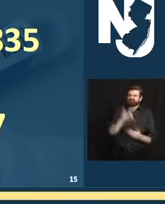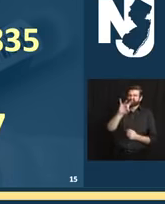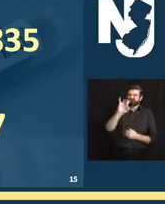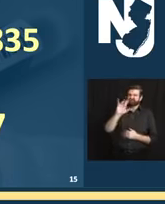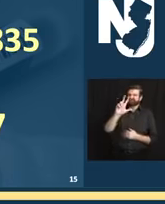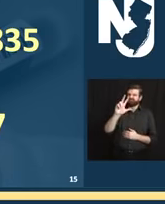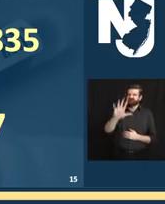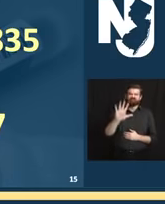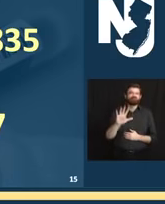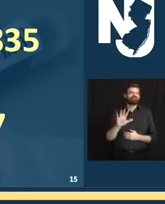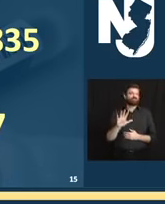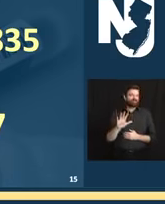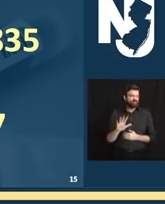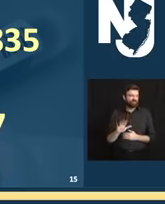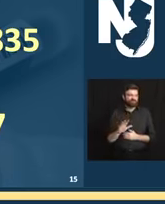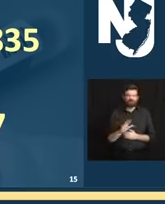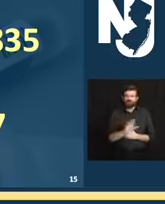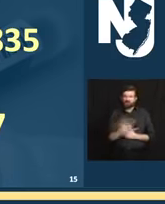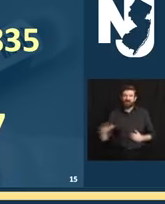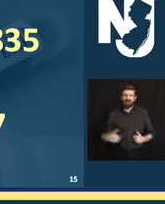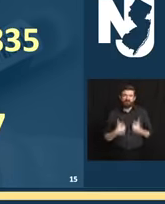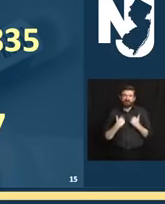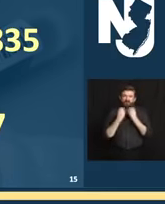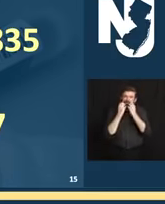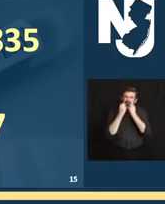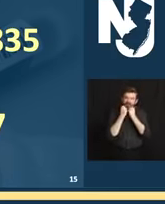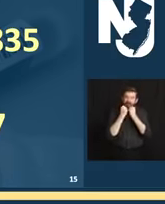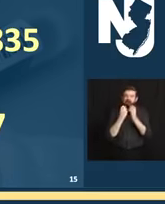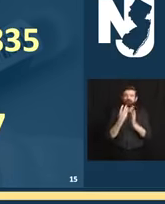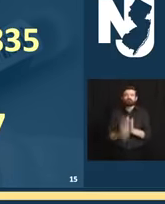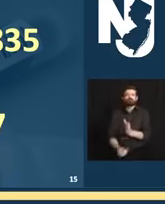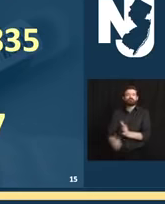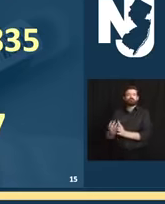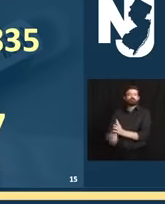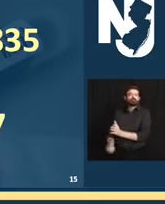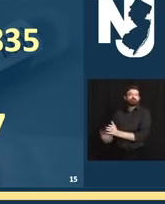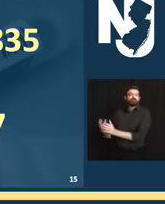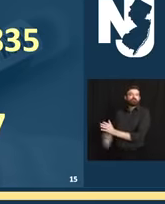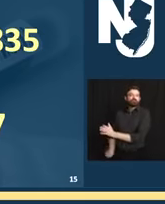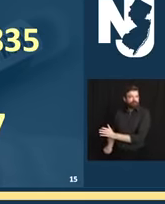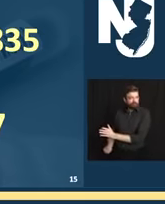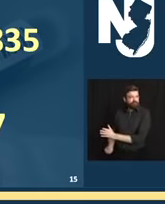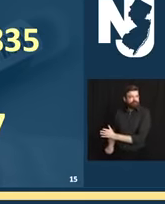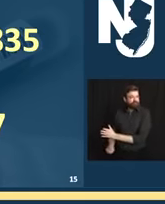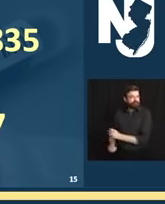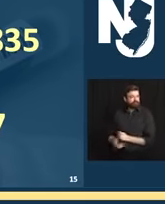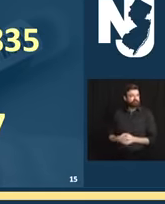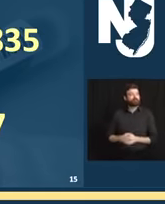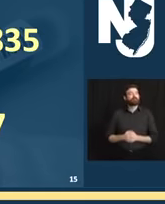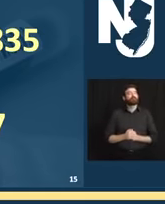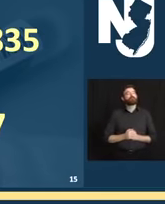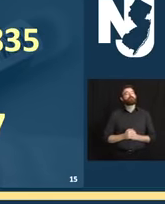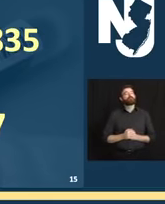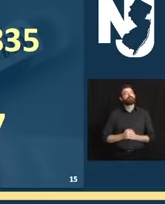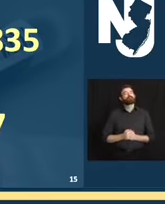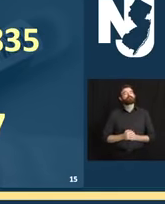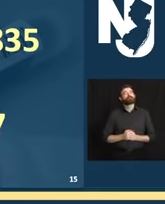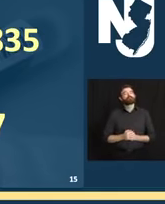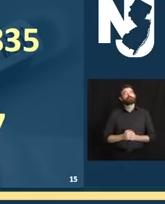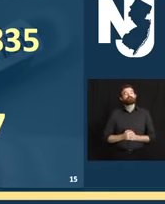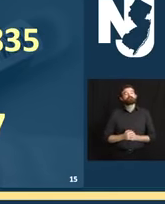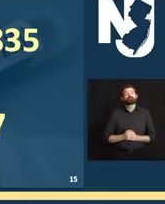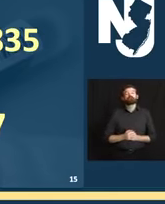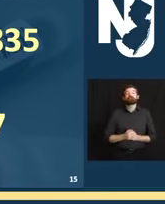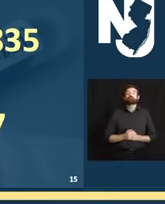12,835 precious lives lost. However, and a quick note here, we know that there are many others who have died throughout